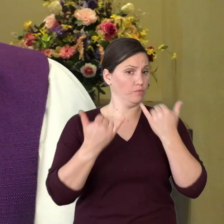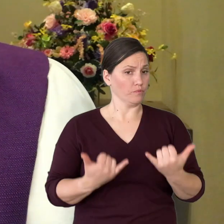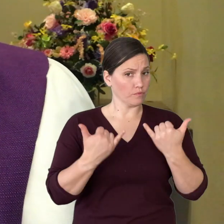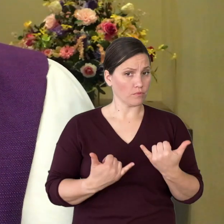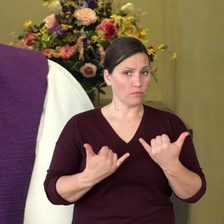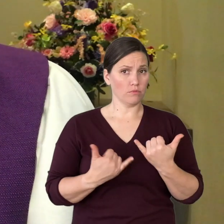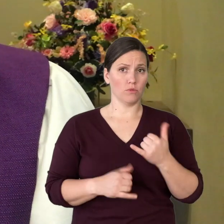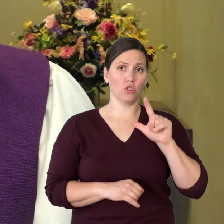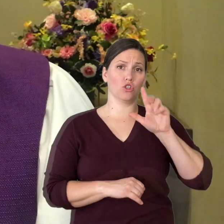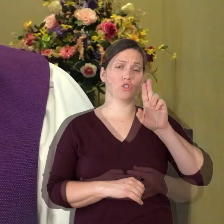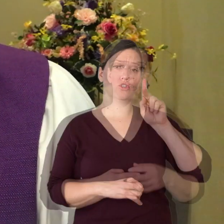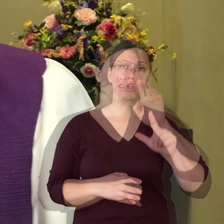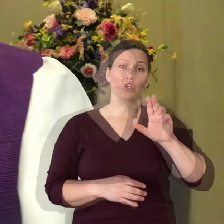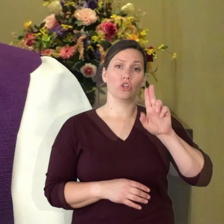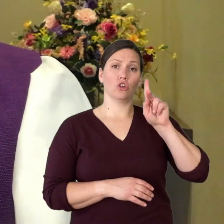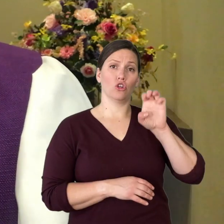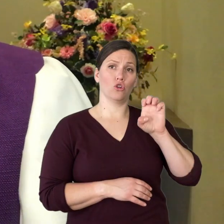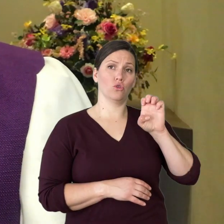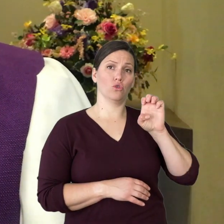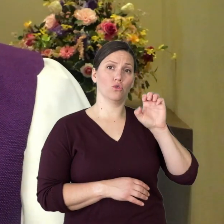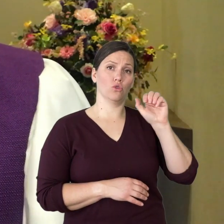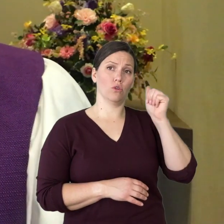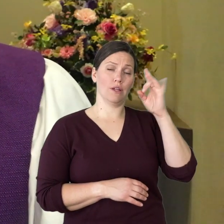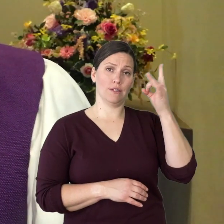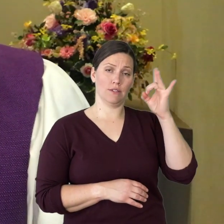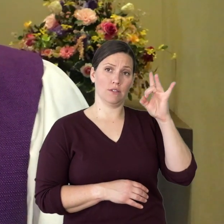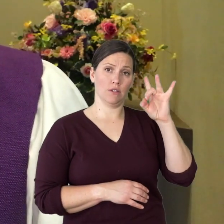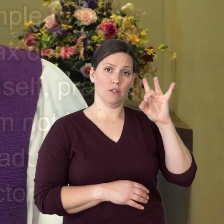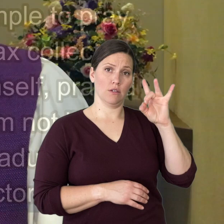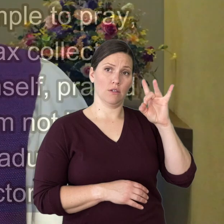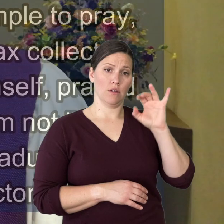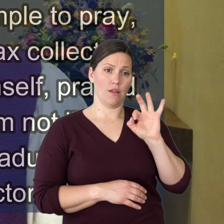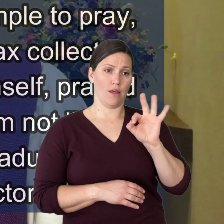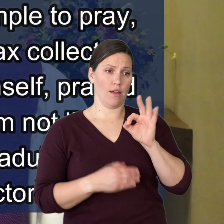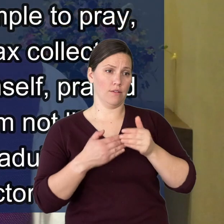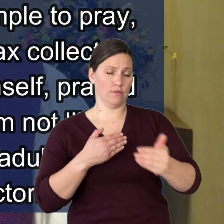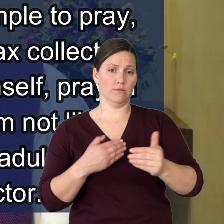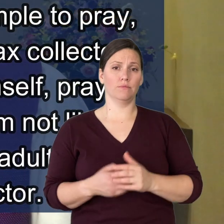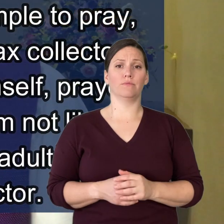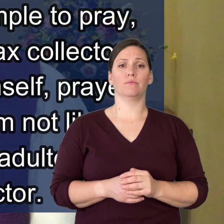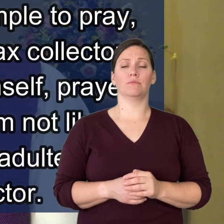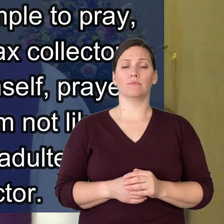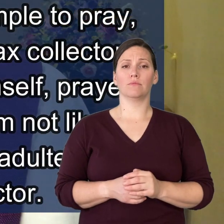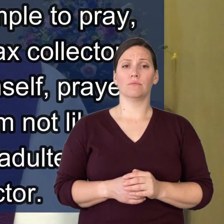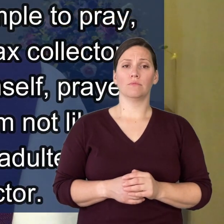Our gospel lesson for today is from Luke chapter 18, beginning at the 9th verse.